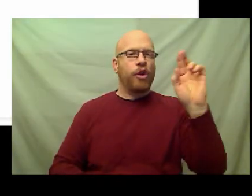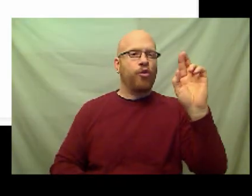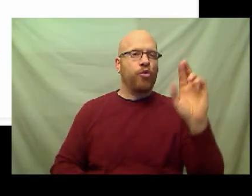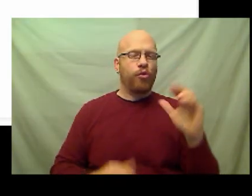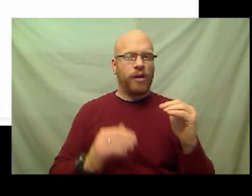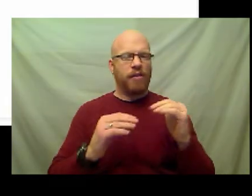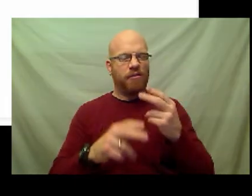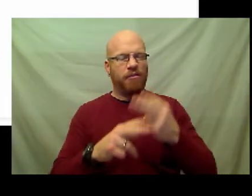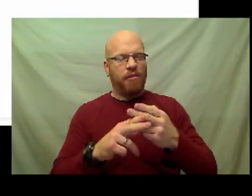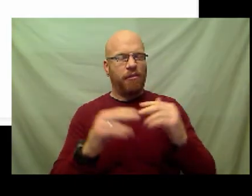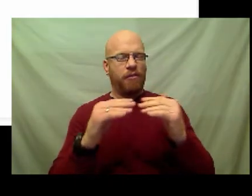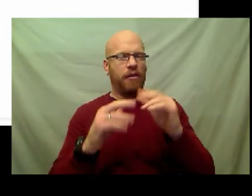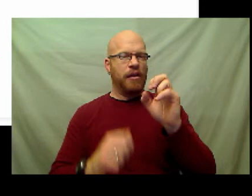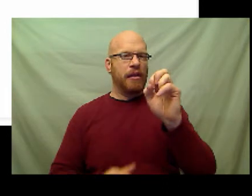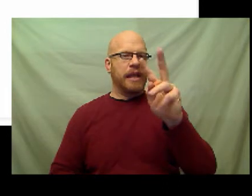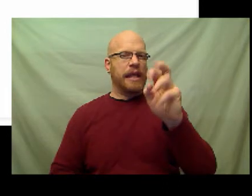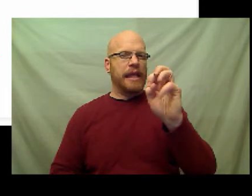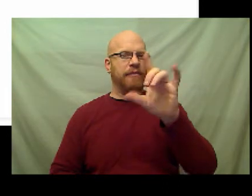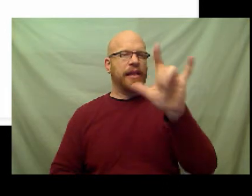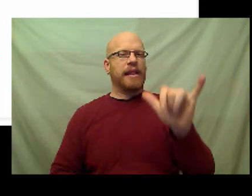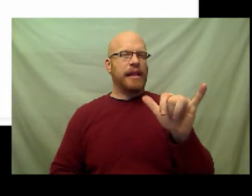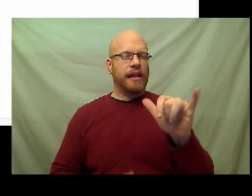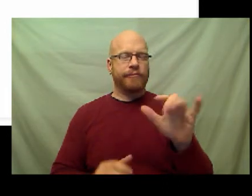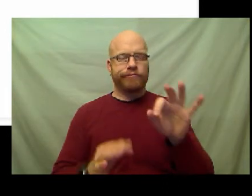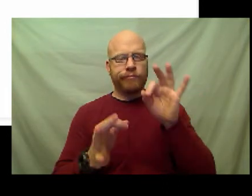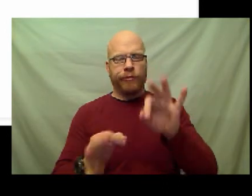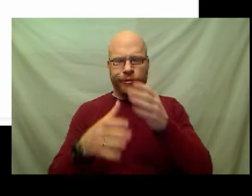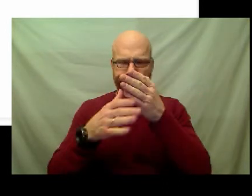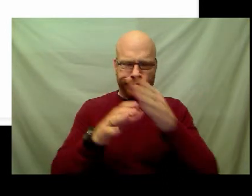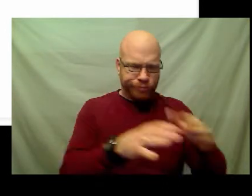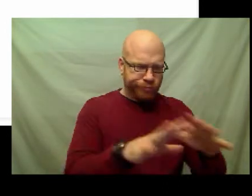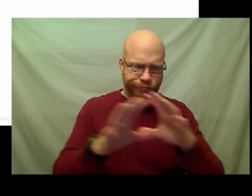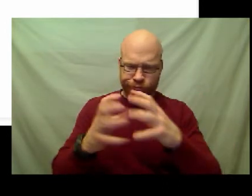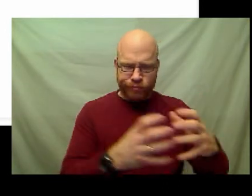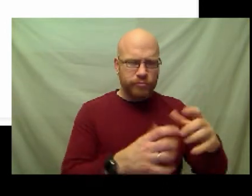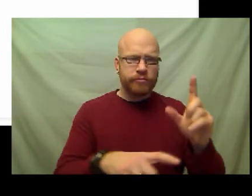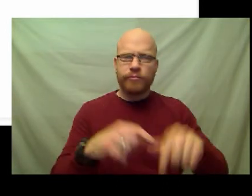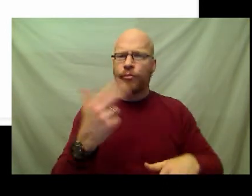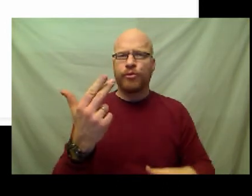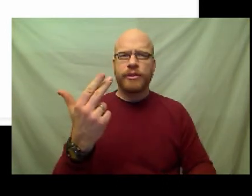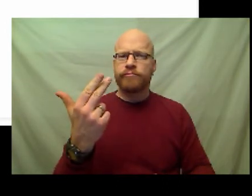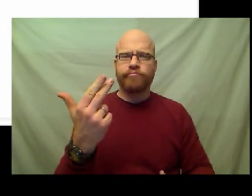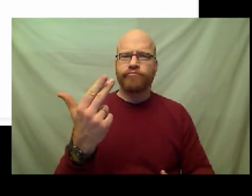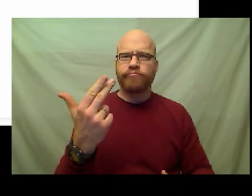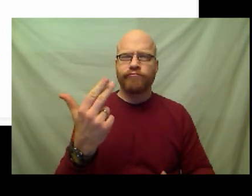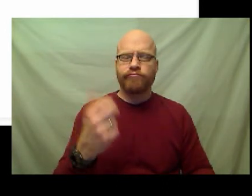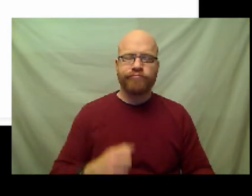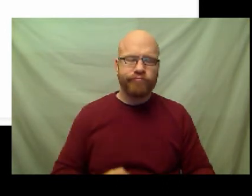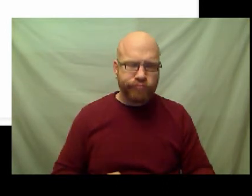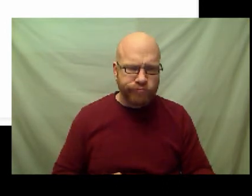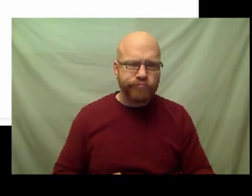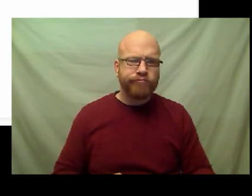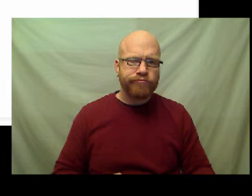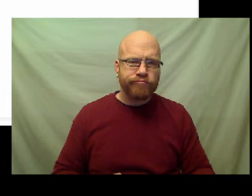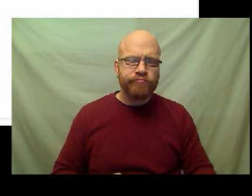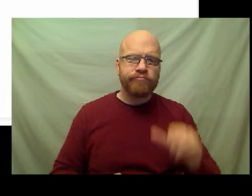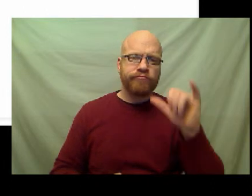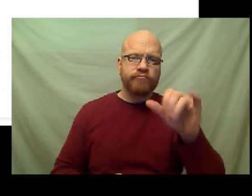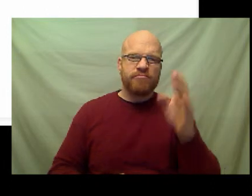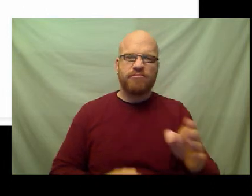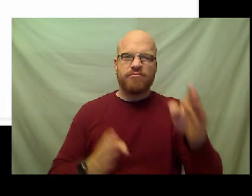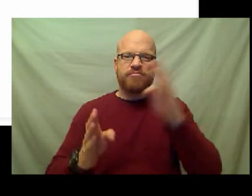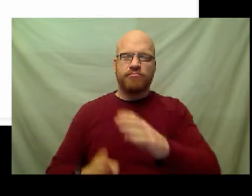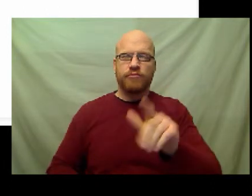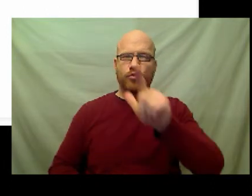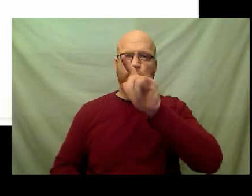Evenly meaning there's no remainder. There's no remainder, remainder. So, now for